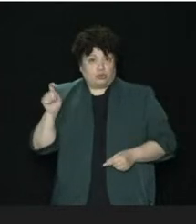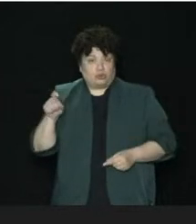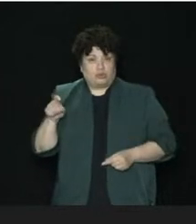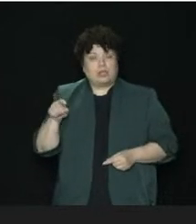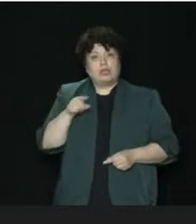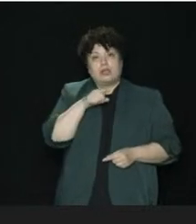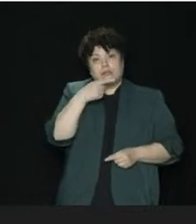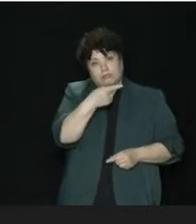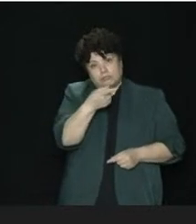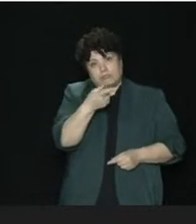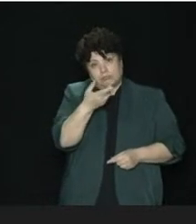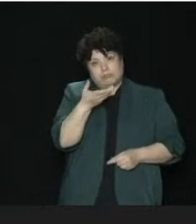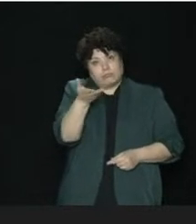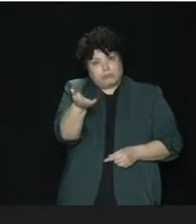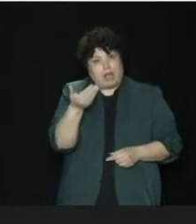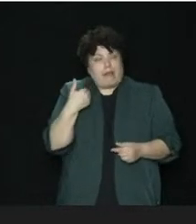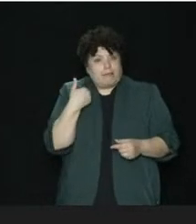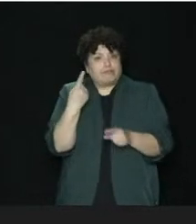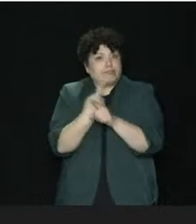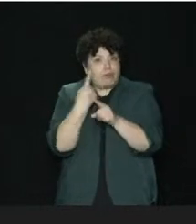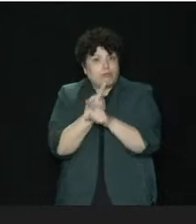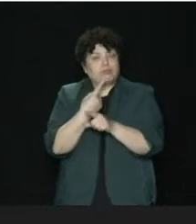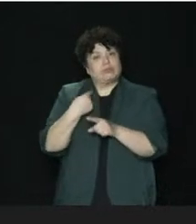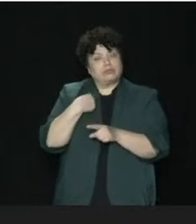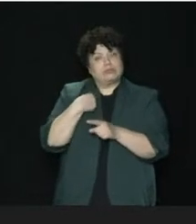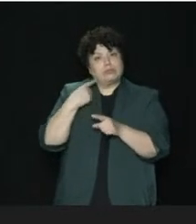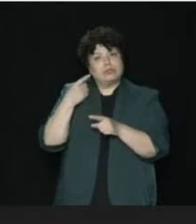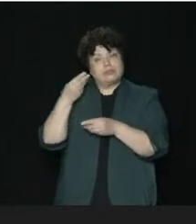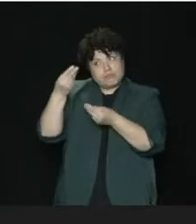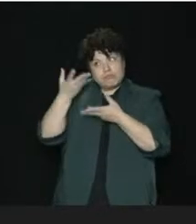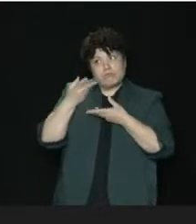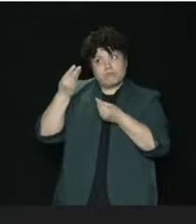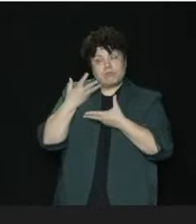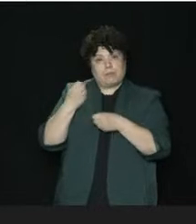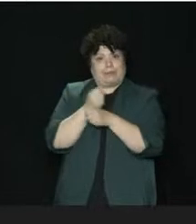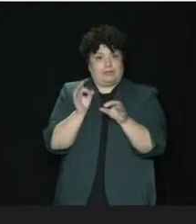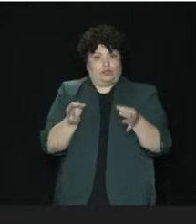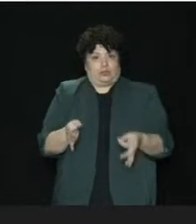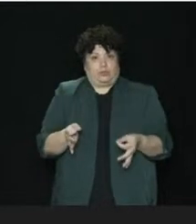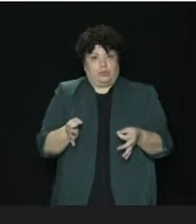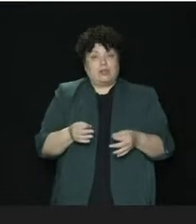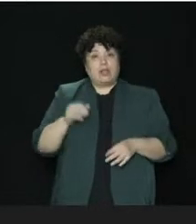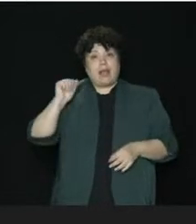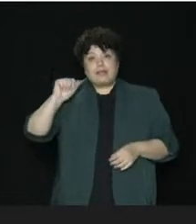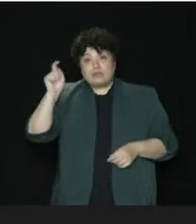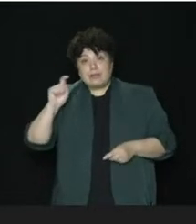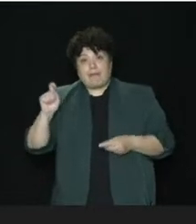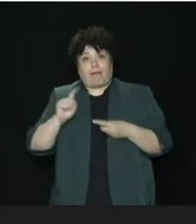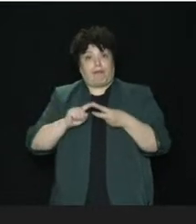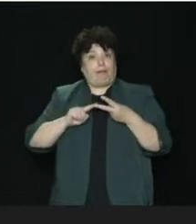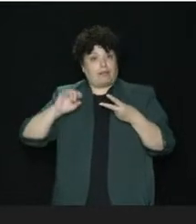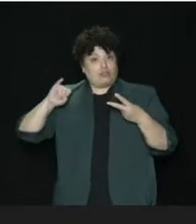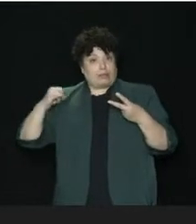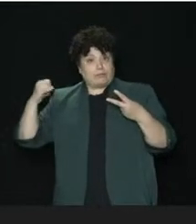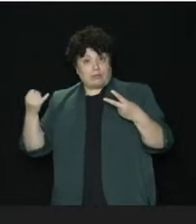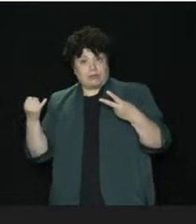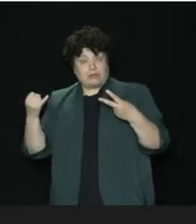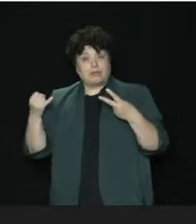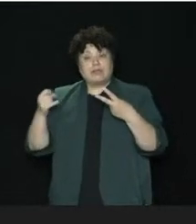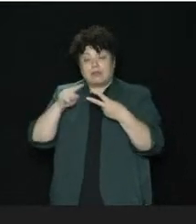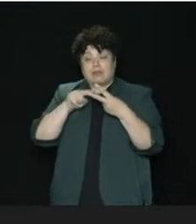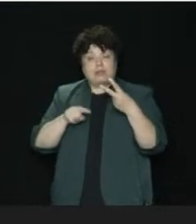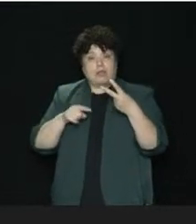the best informed decisions. On AstraZeneca, on Janssen, we will continue to